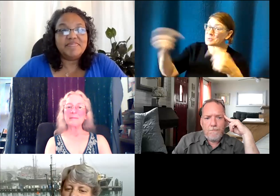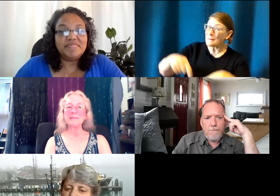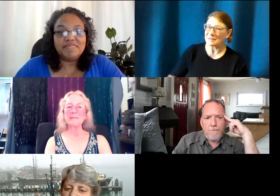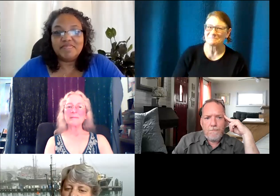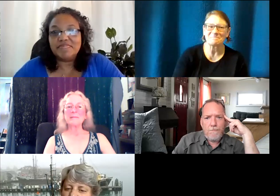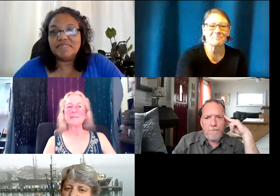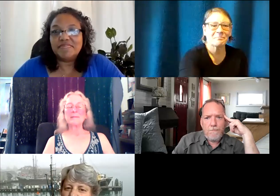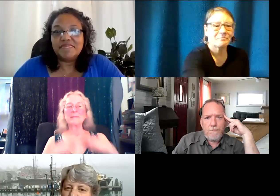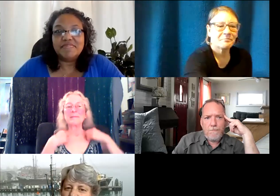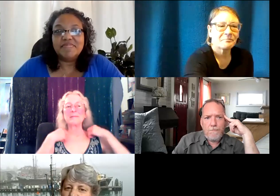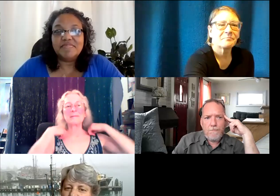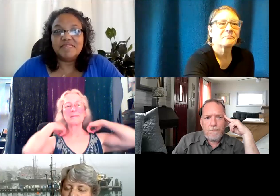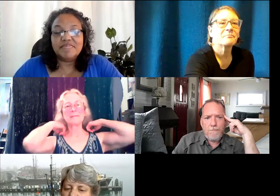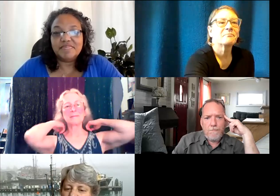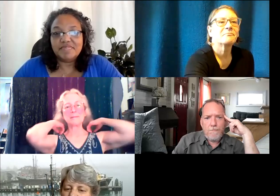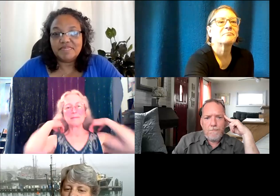Okay.